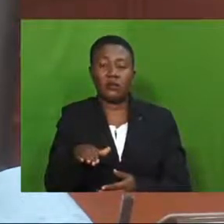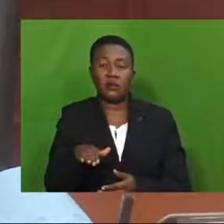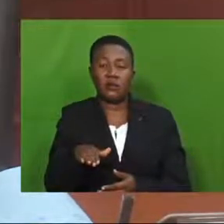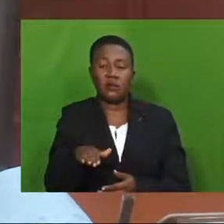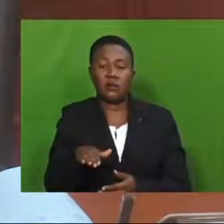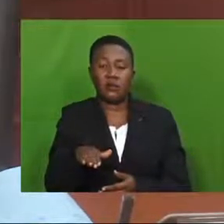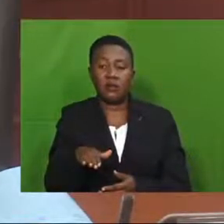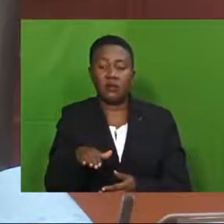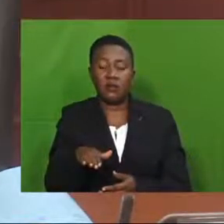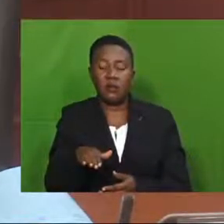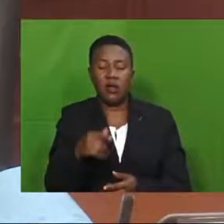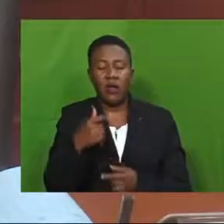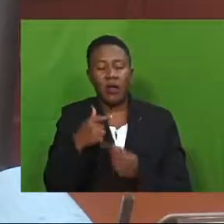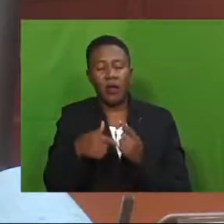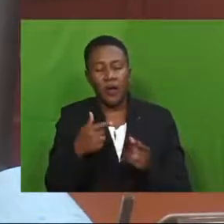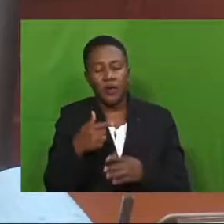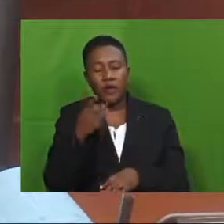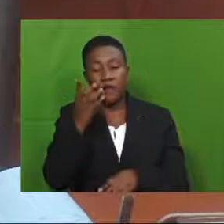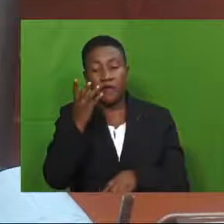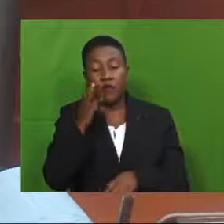Aisha, and Murayo.